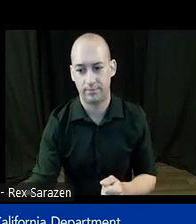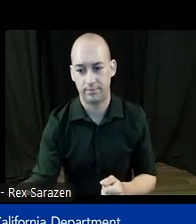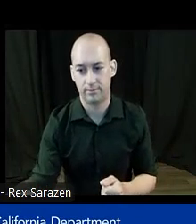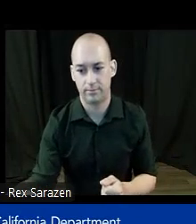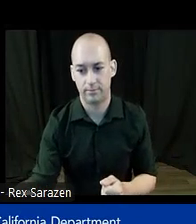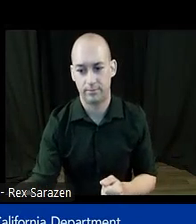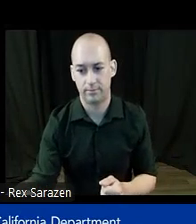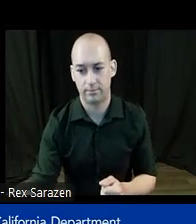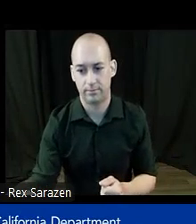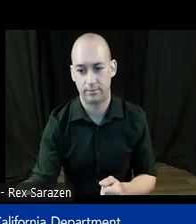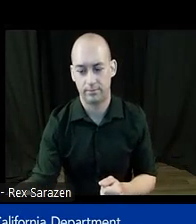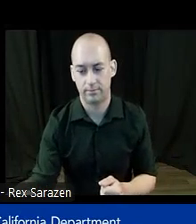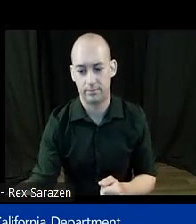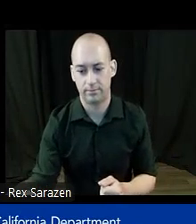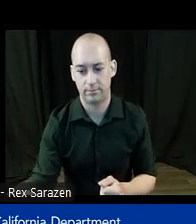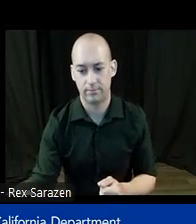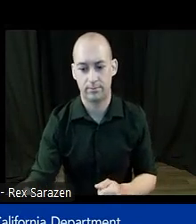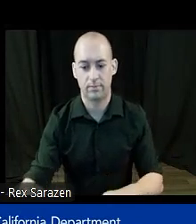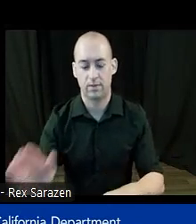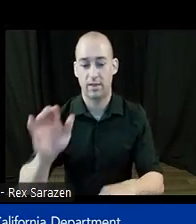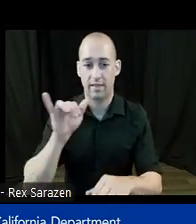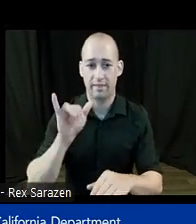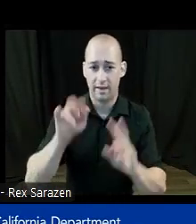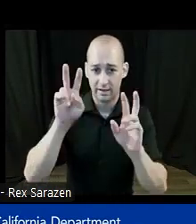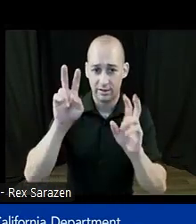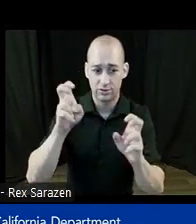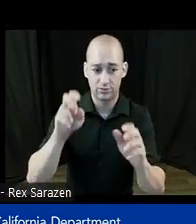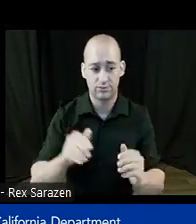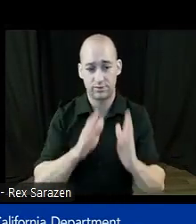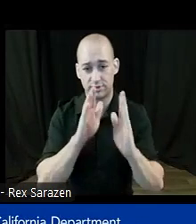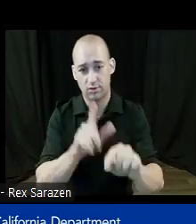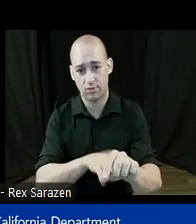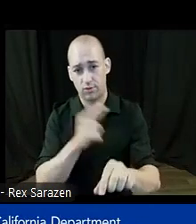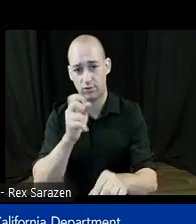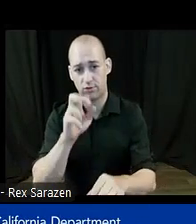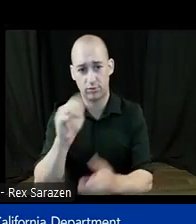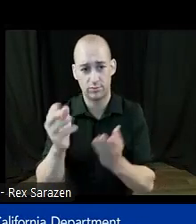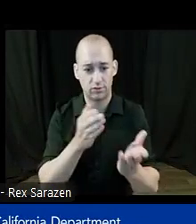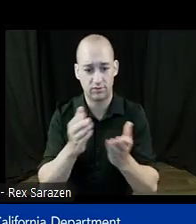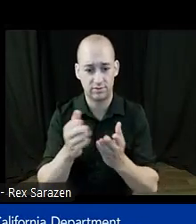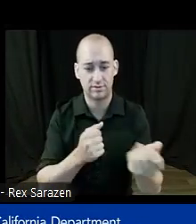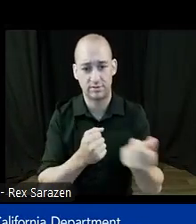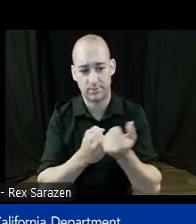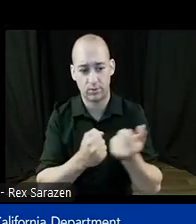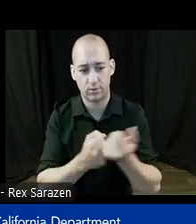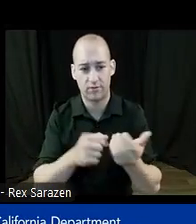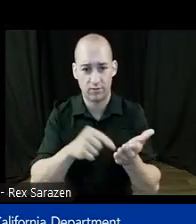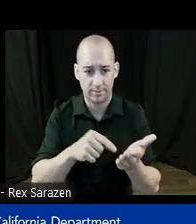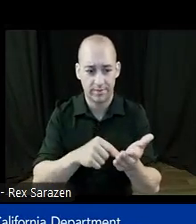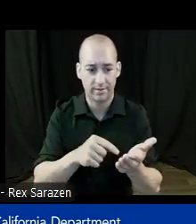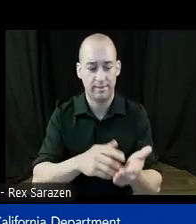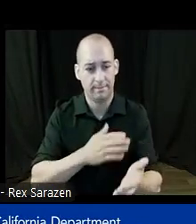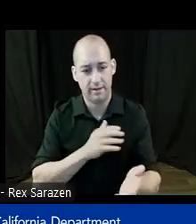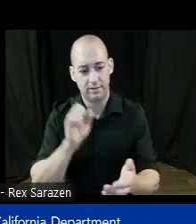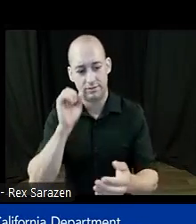So on this issue of addressing long-term services and supports affordability, really understanding what the problem